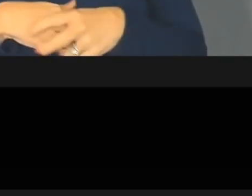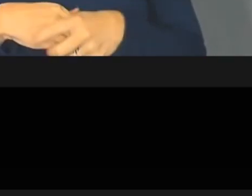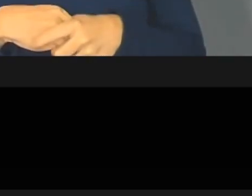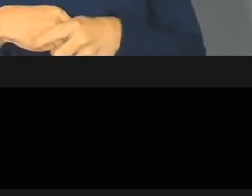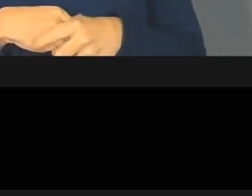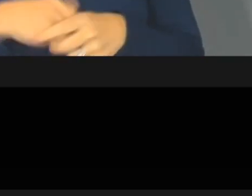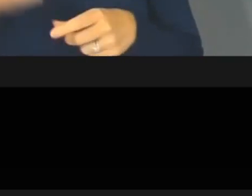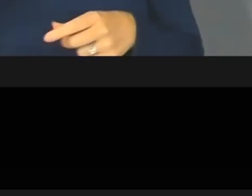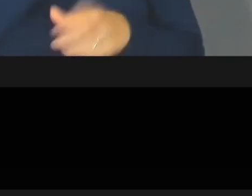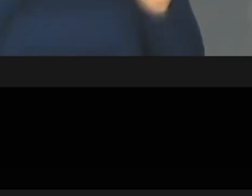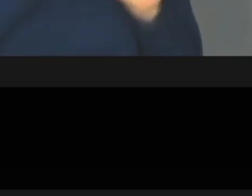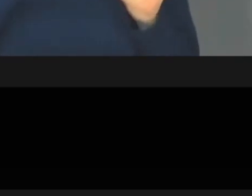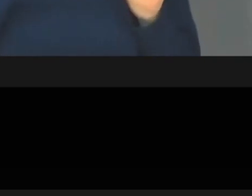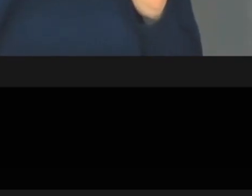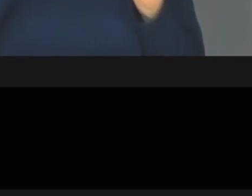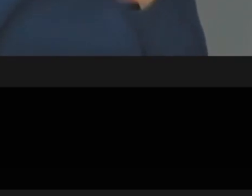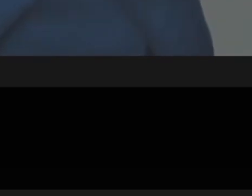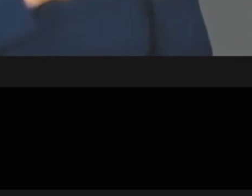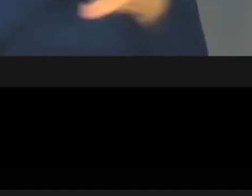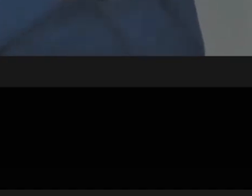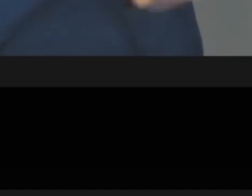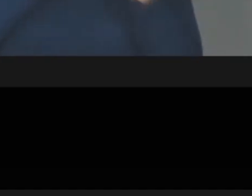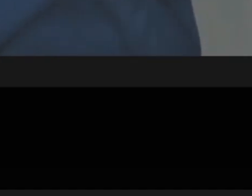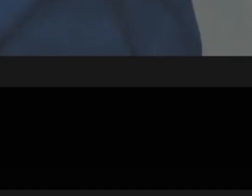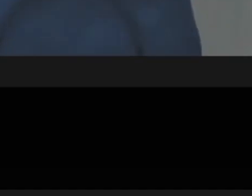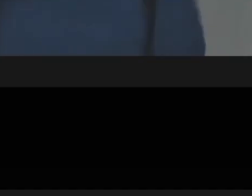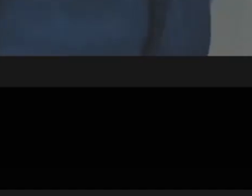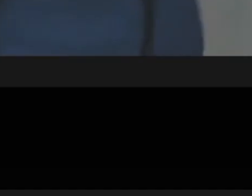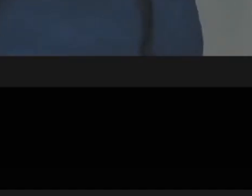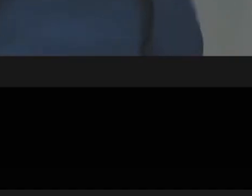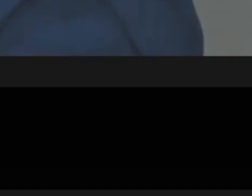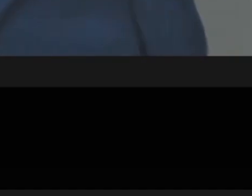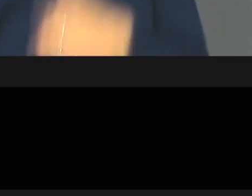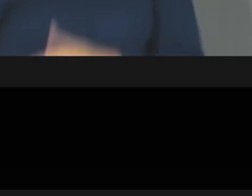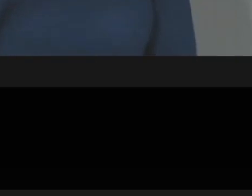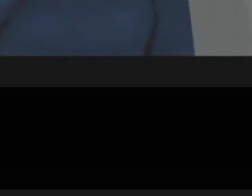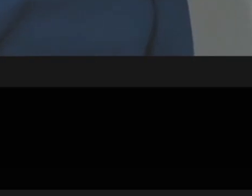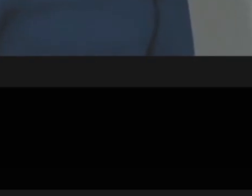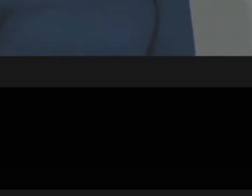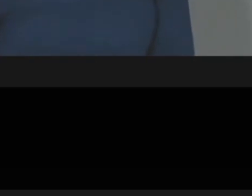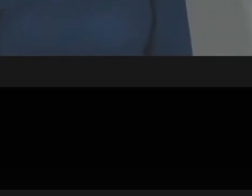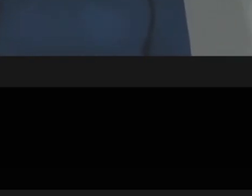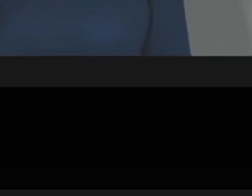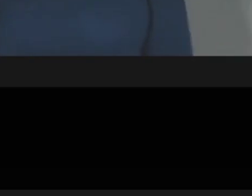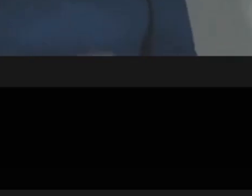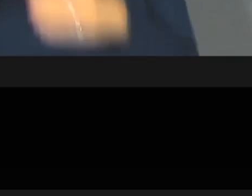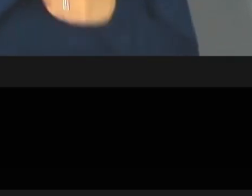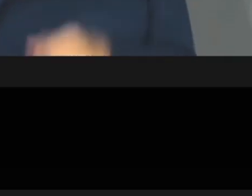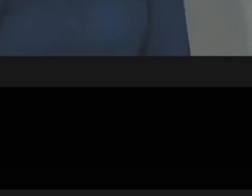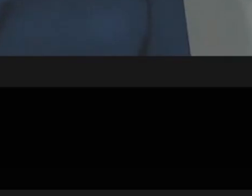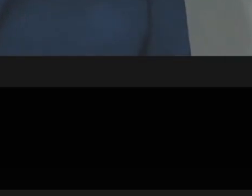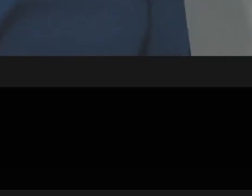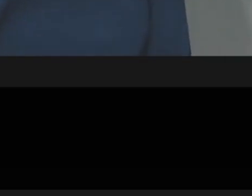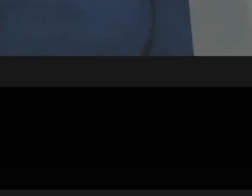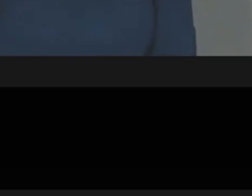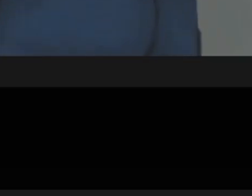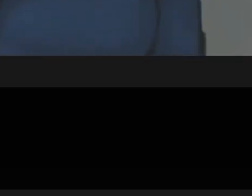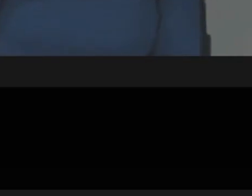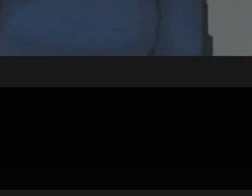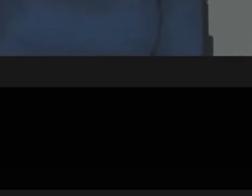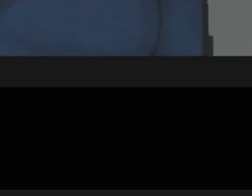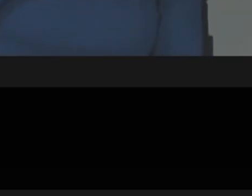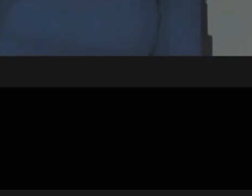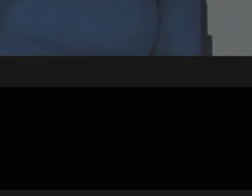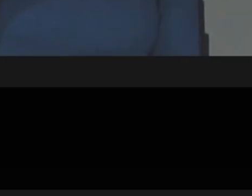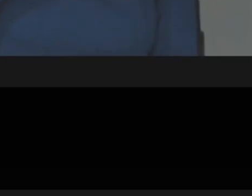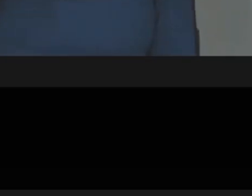did about 450 hours worth of administration of 80 dams in 2022. Thank you, Councilman. And